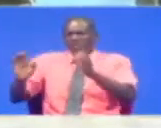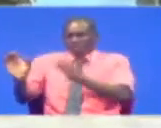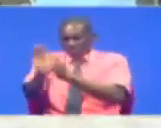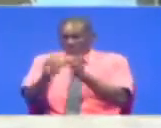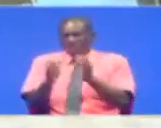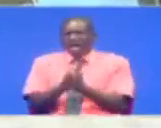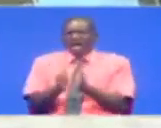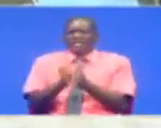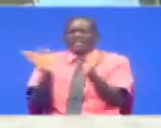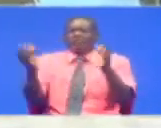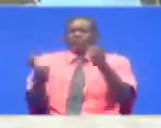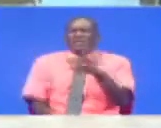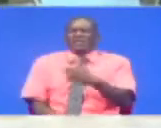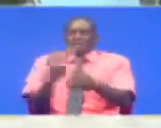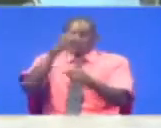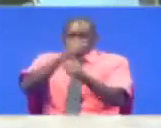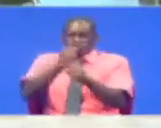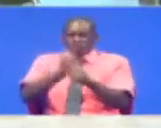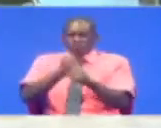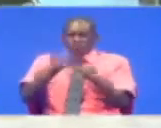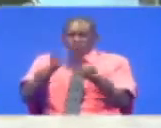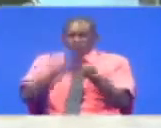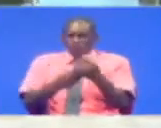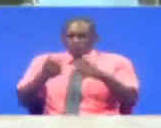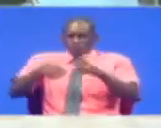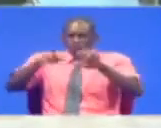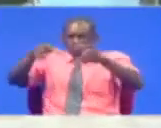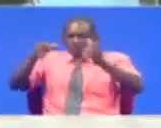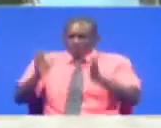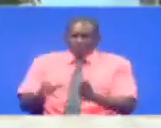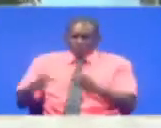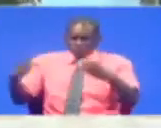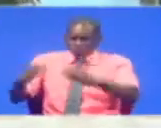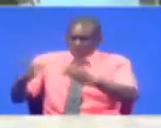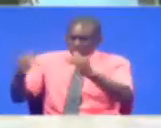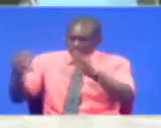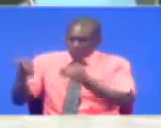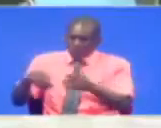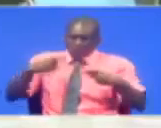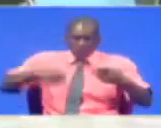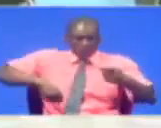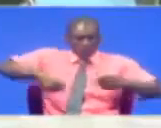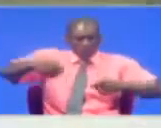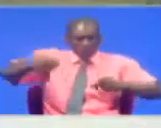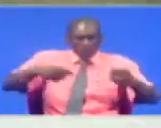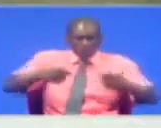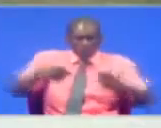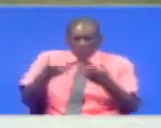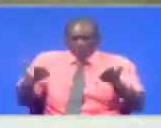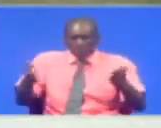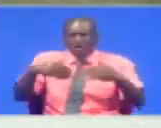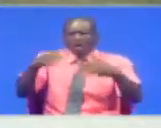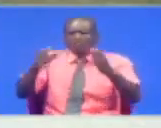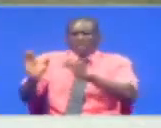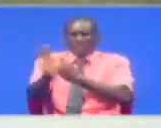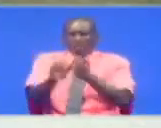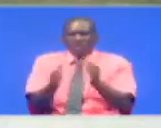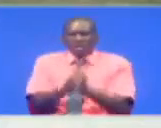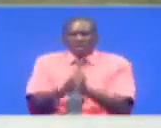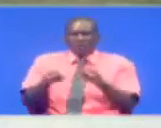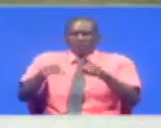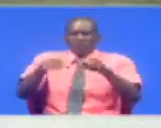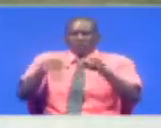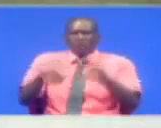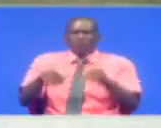we create jobs both from the farmer group levels, exporters, and also at the national level. It seeks to ensure